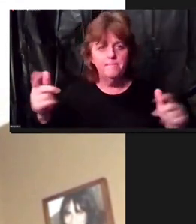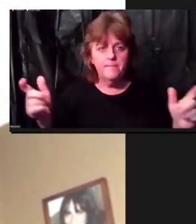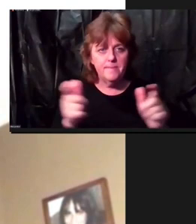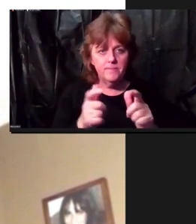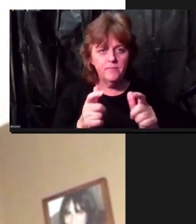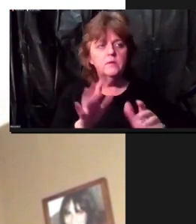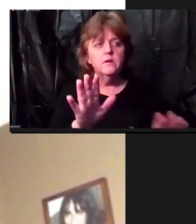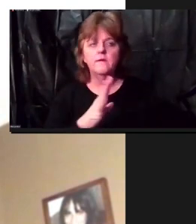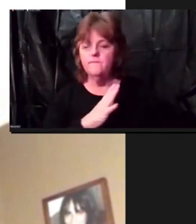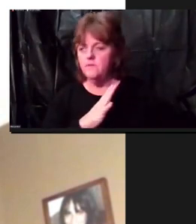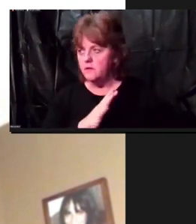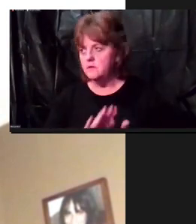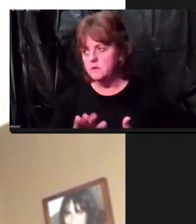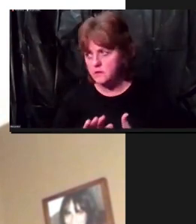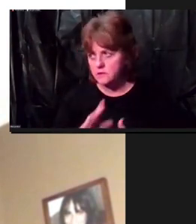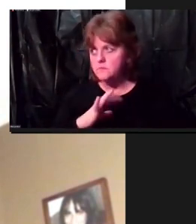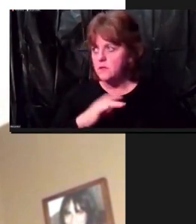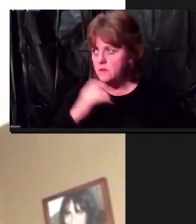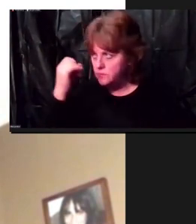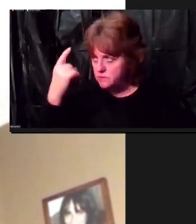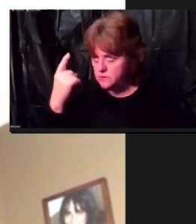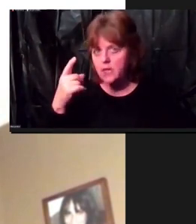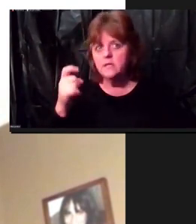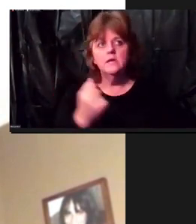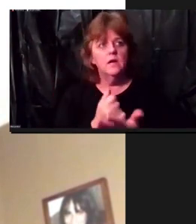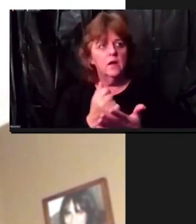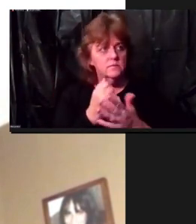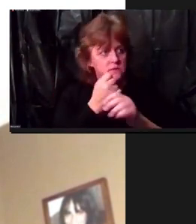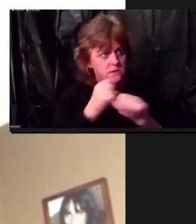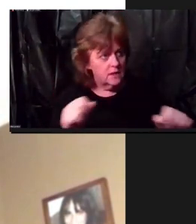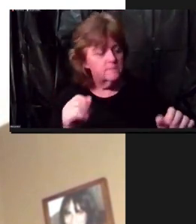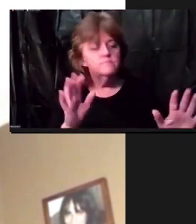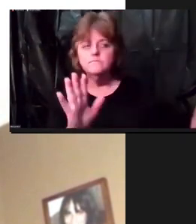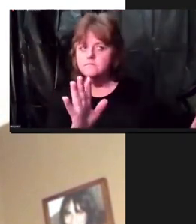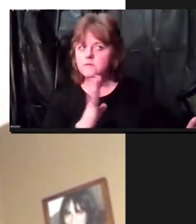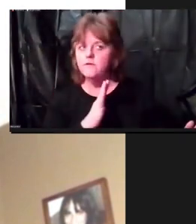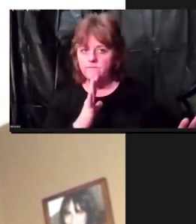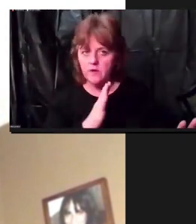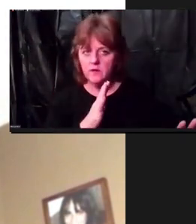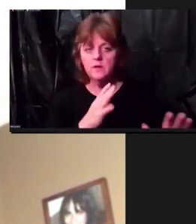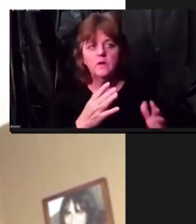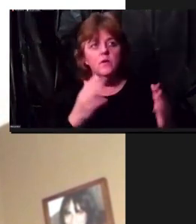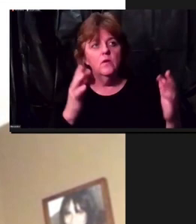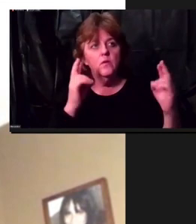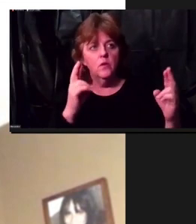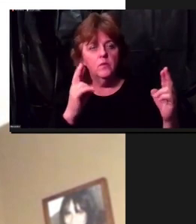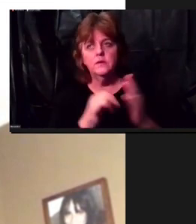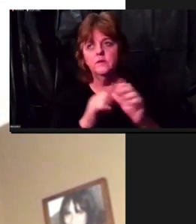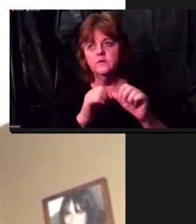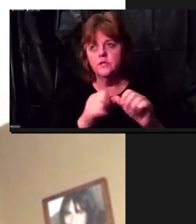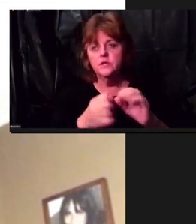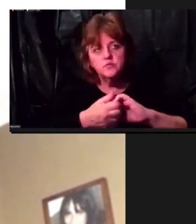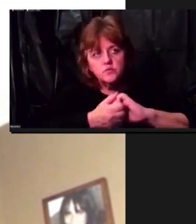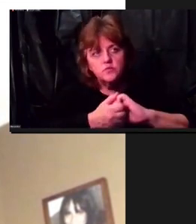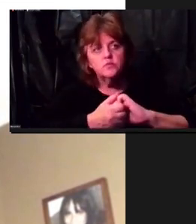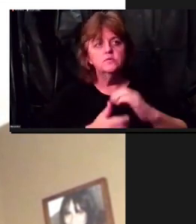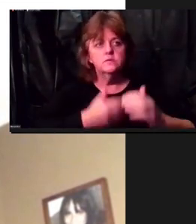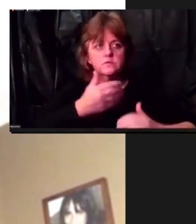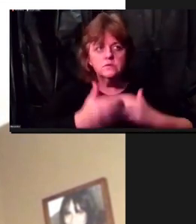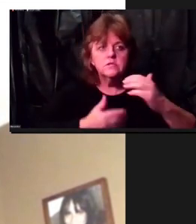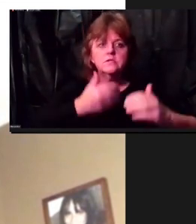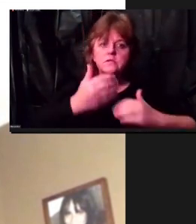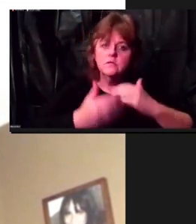and understanding of what we're going through. So we're hoping that we can keep this kind of progressive path moving